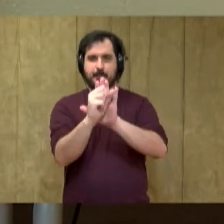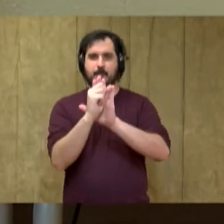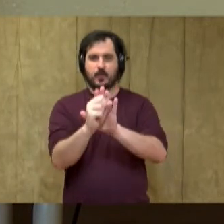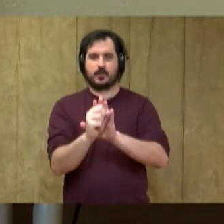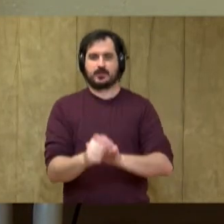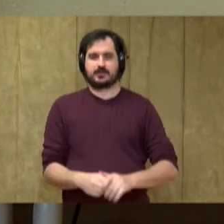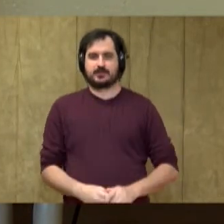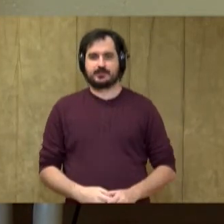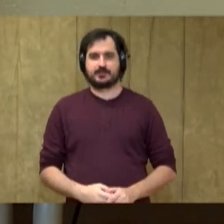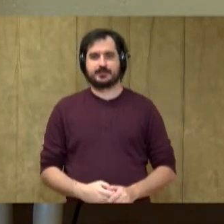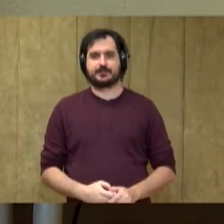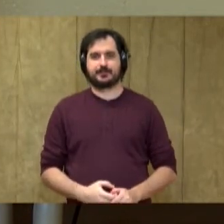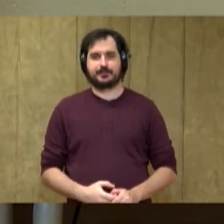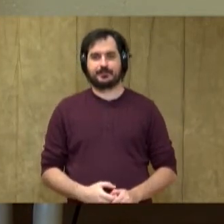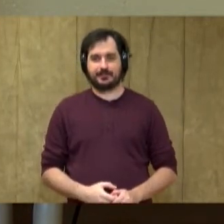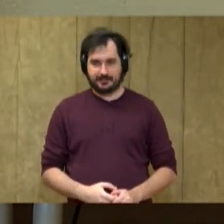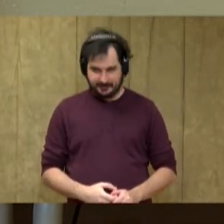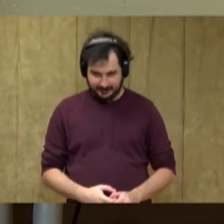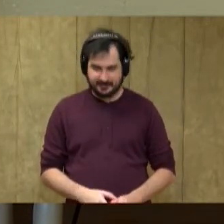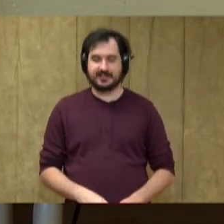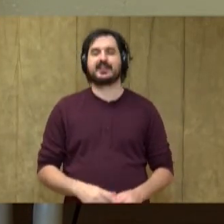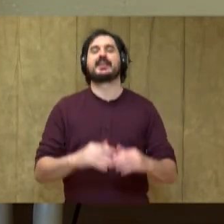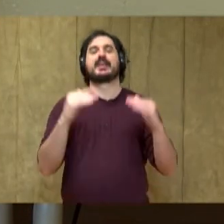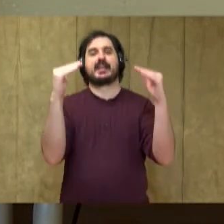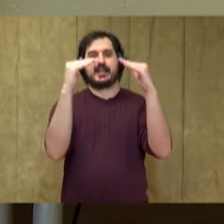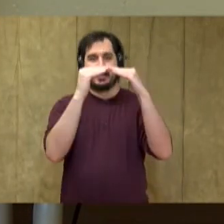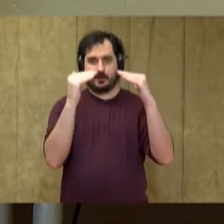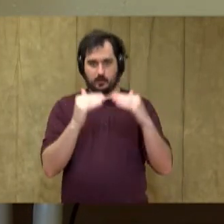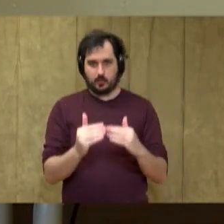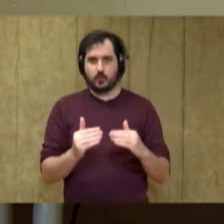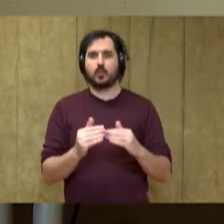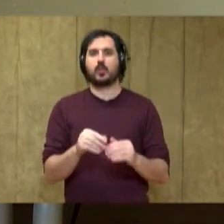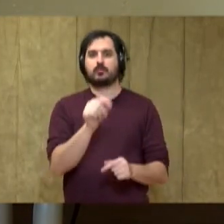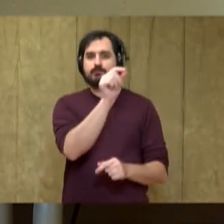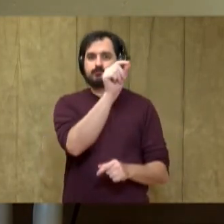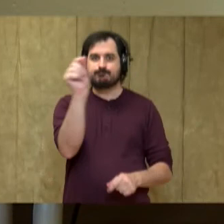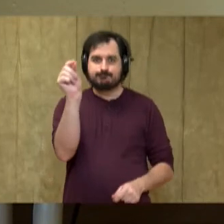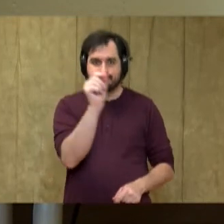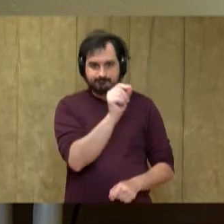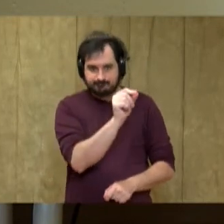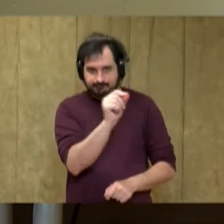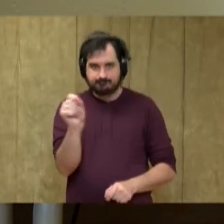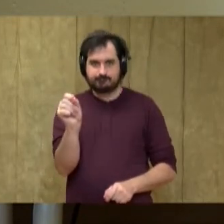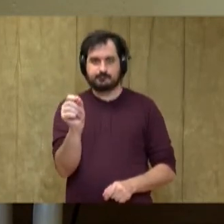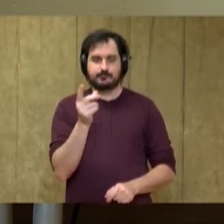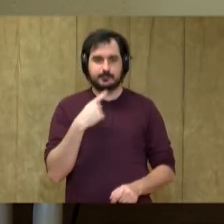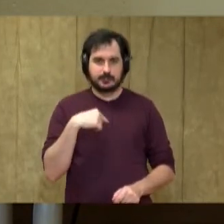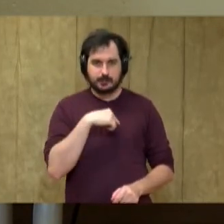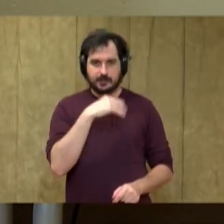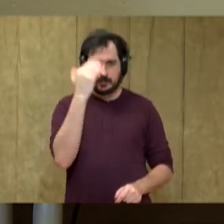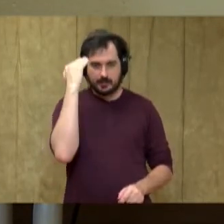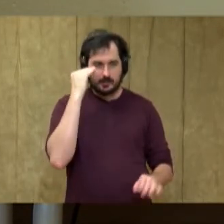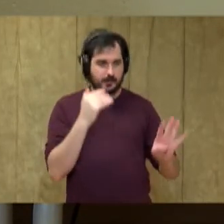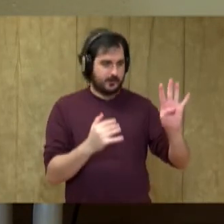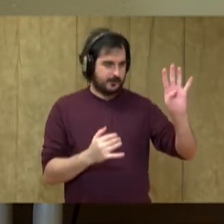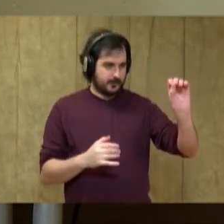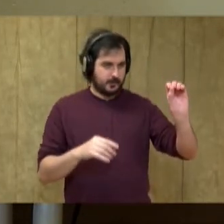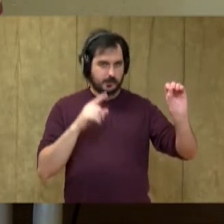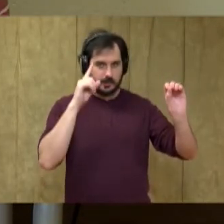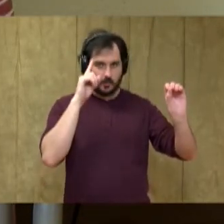guys? The equal symbol. We know that 40 hundredths